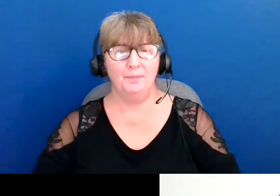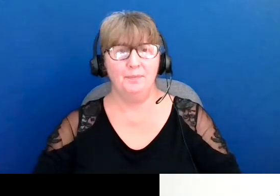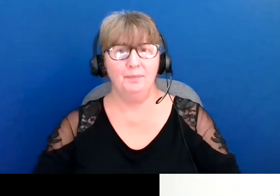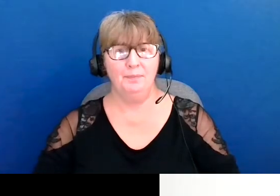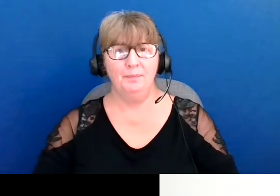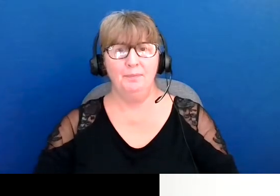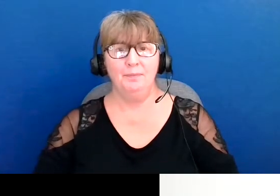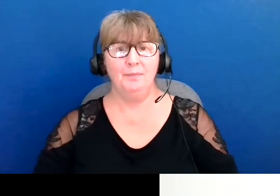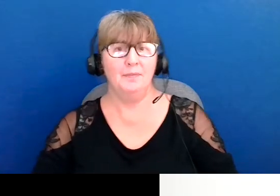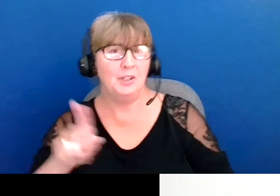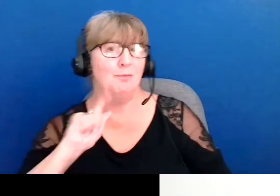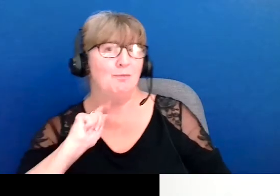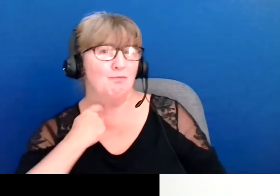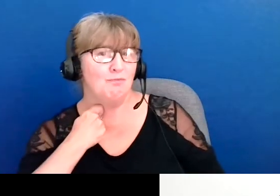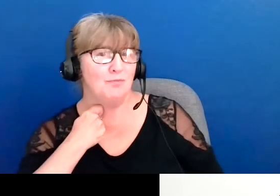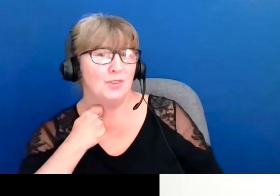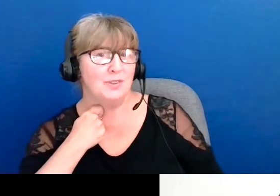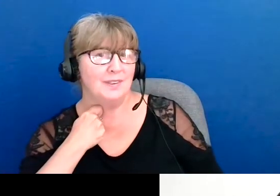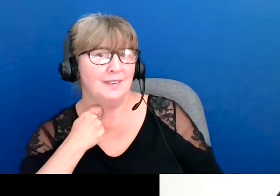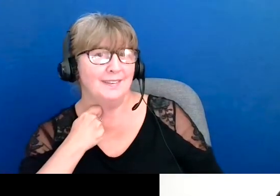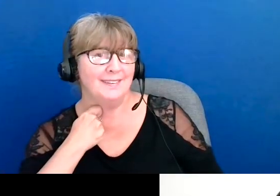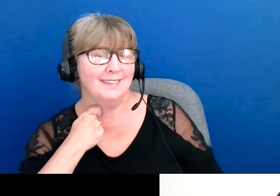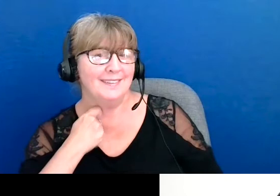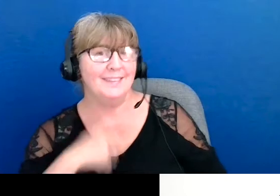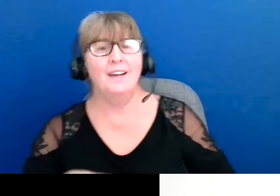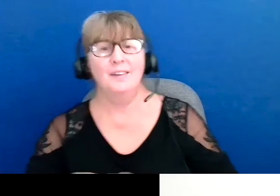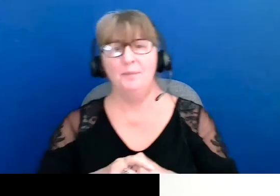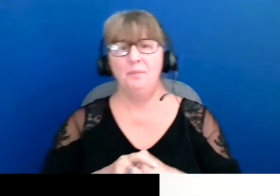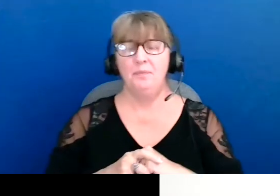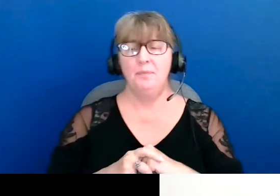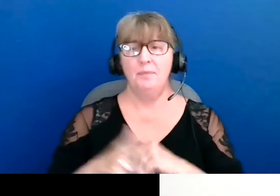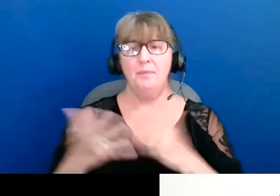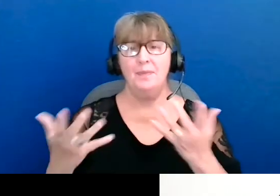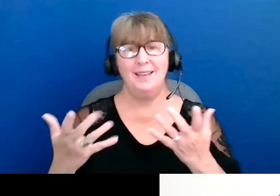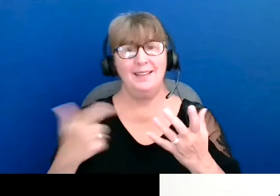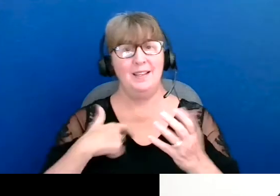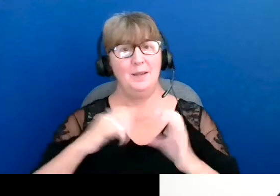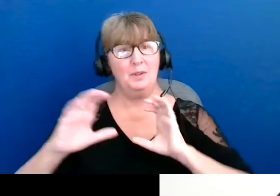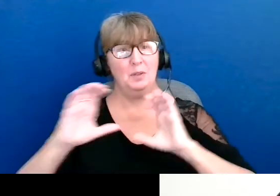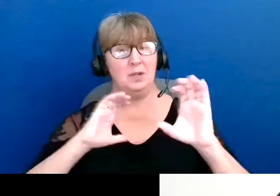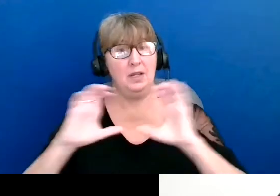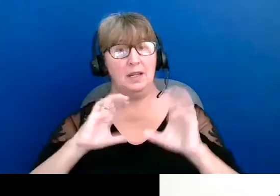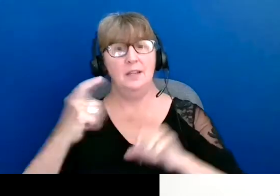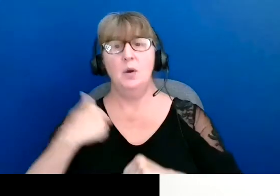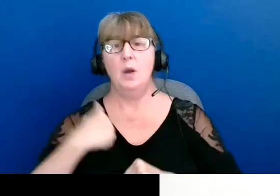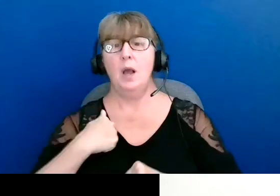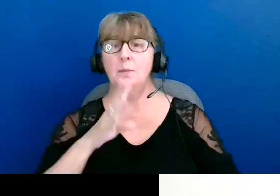You're muted, actually. For communicating. So I'm speaking with my own voice.